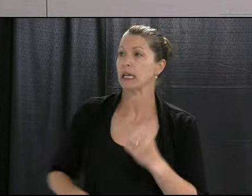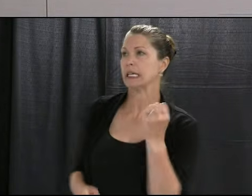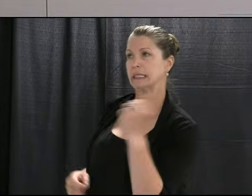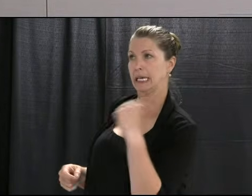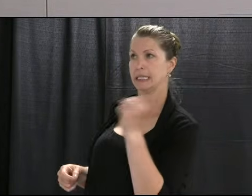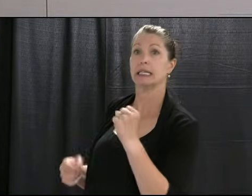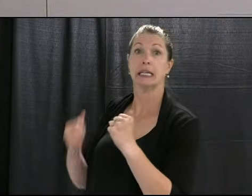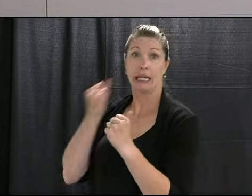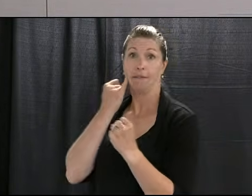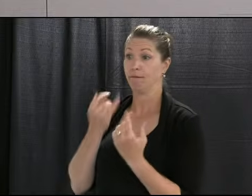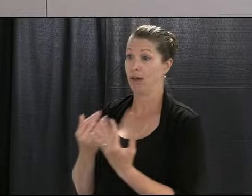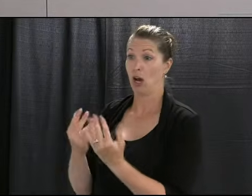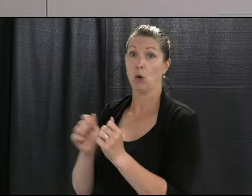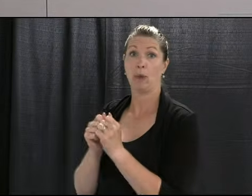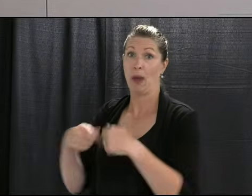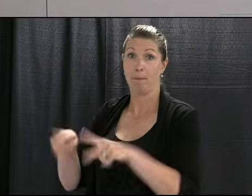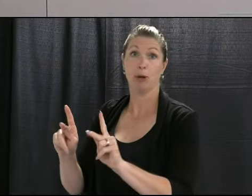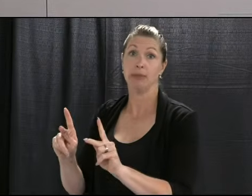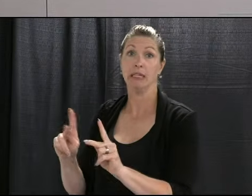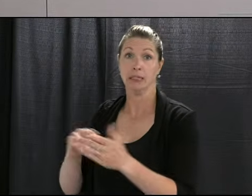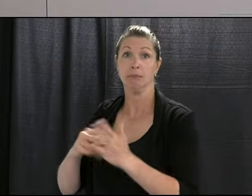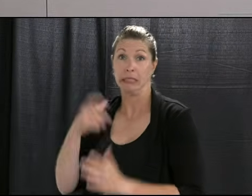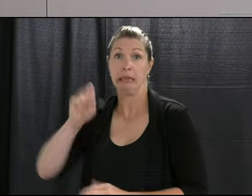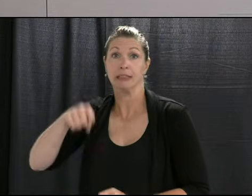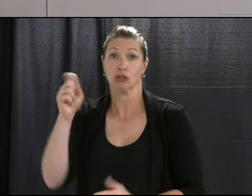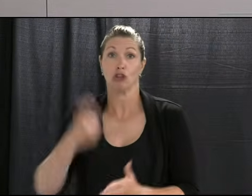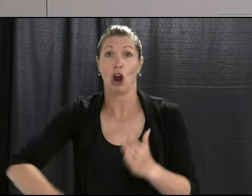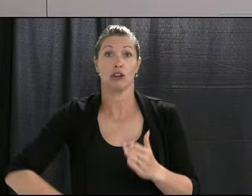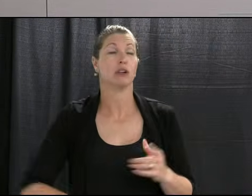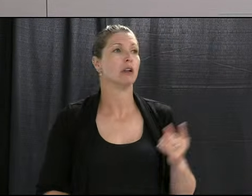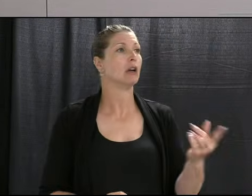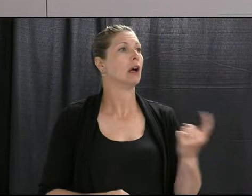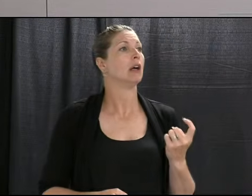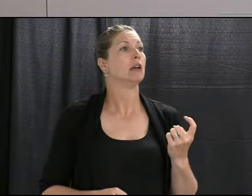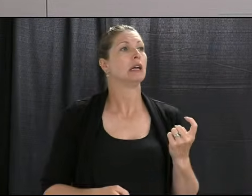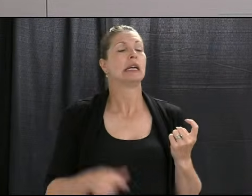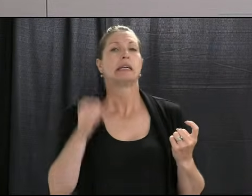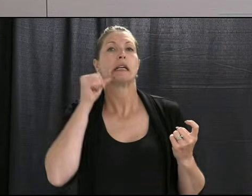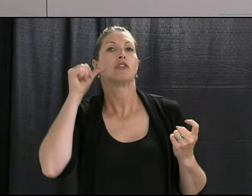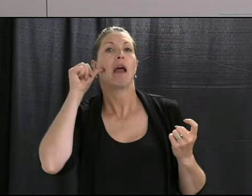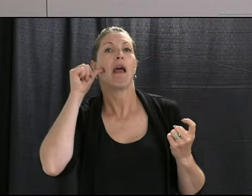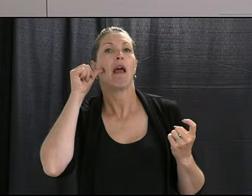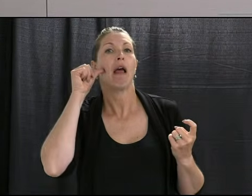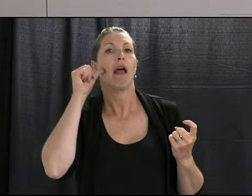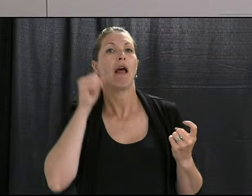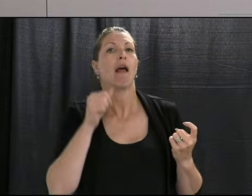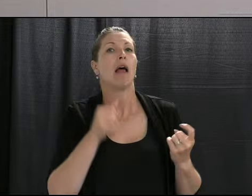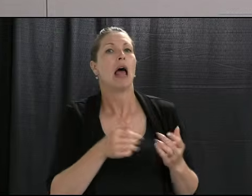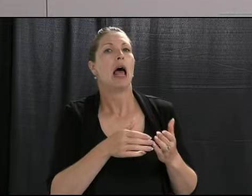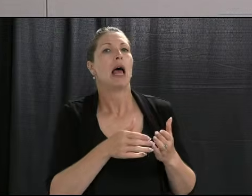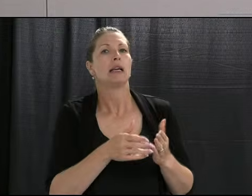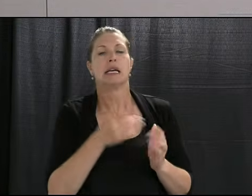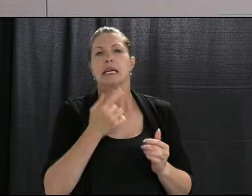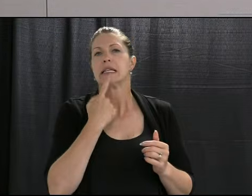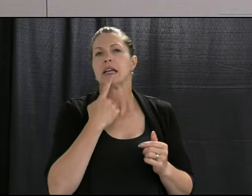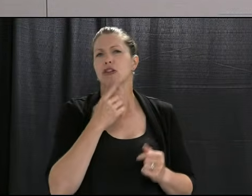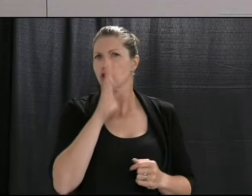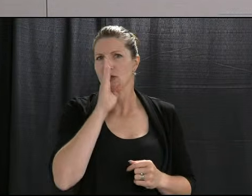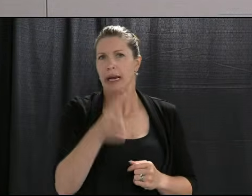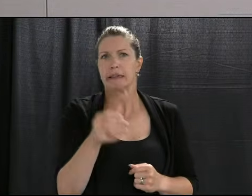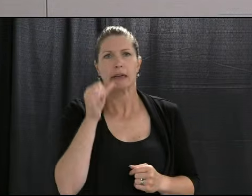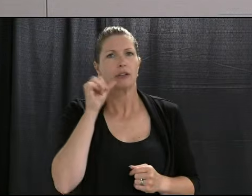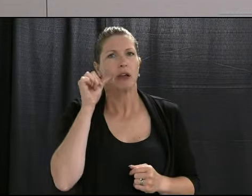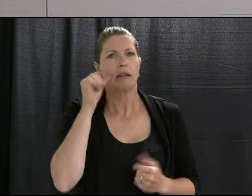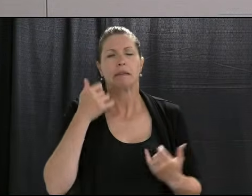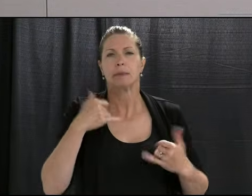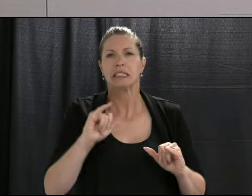Okay. Is there, you spoke about that yesterday, and despite how forthright you were yesterday, probably as forthright as you could possibly be in your position, we